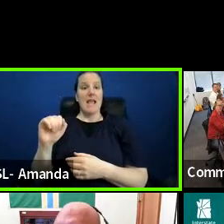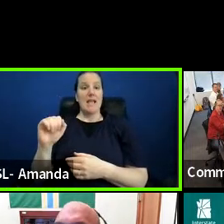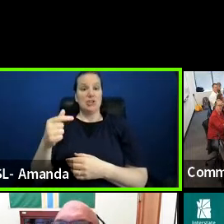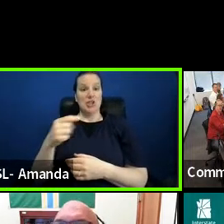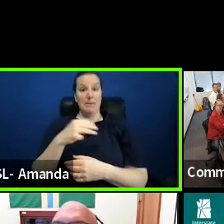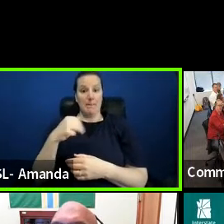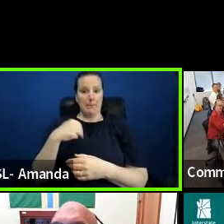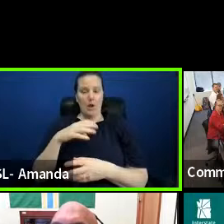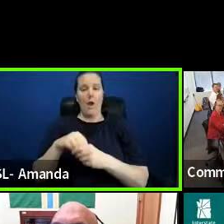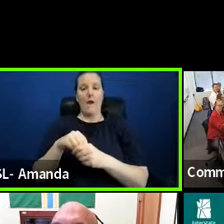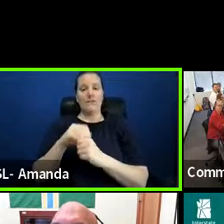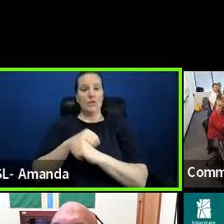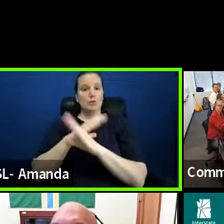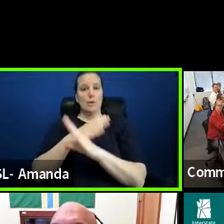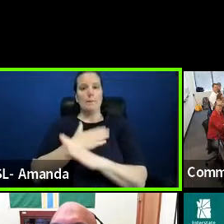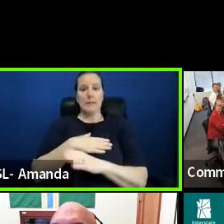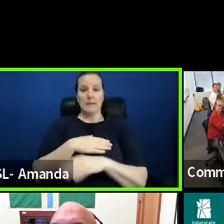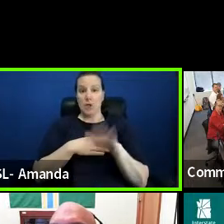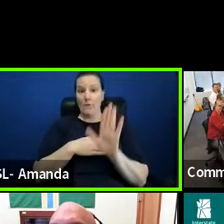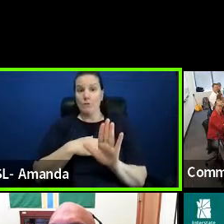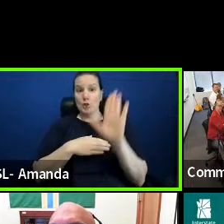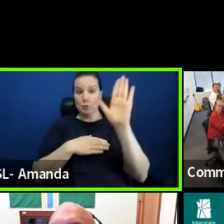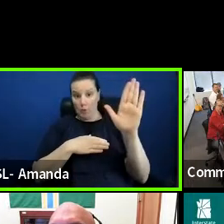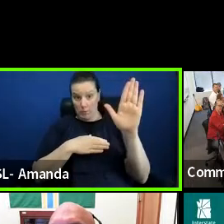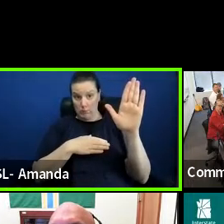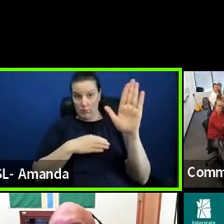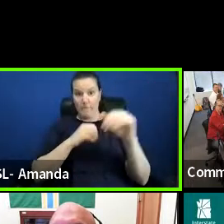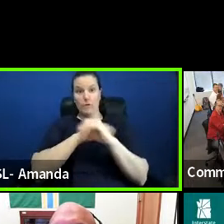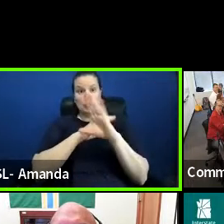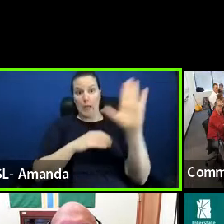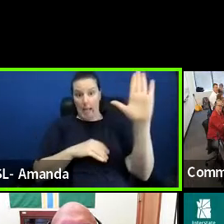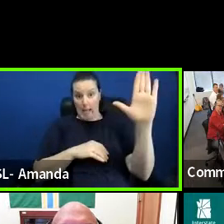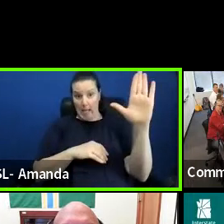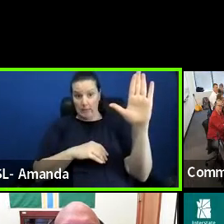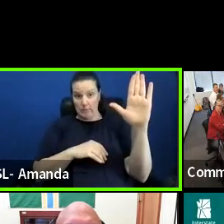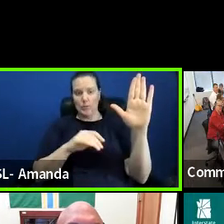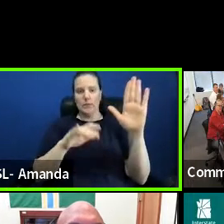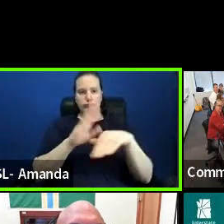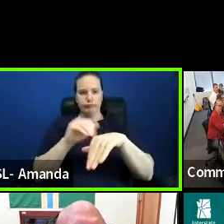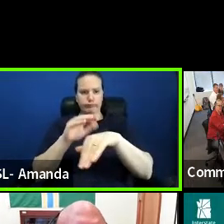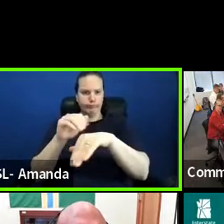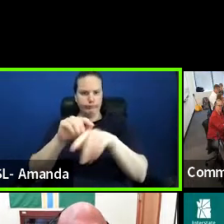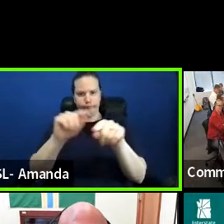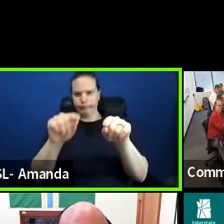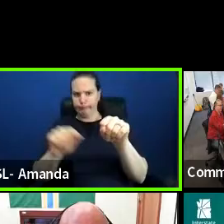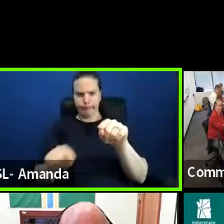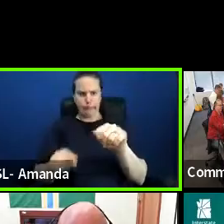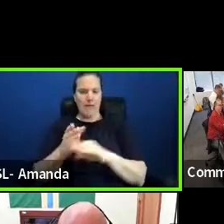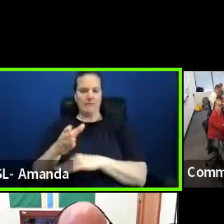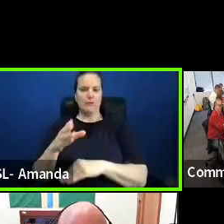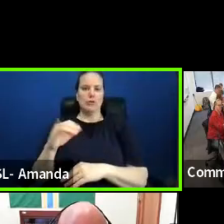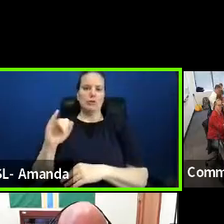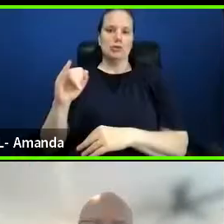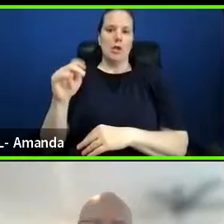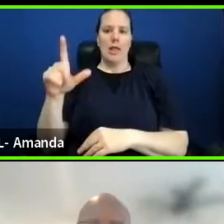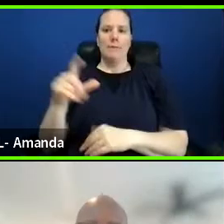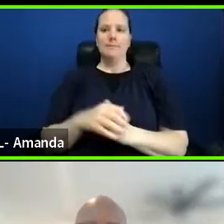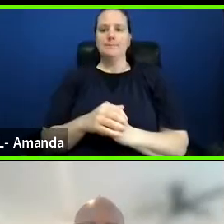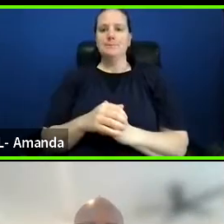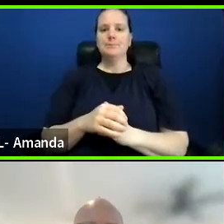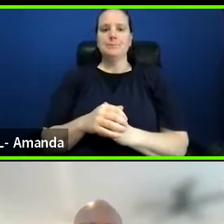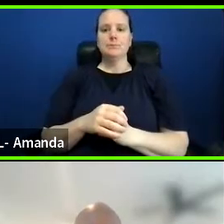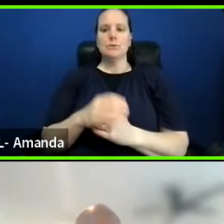here virtually to please raise your virtual hand so that we can call on you after Jonelle. Thank you. Good morning,